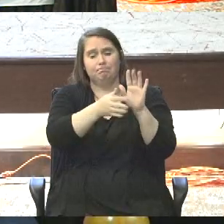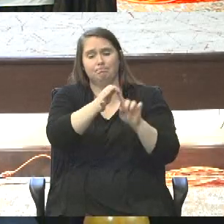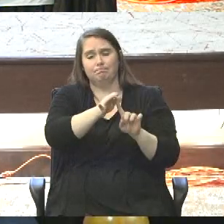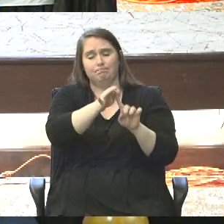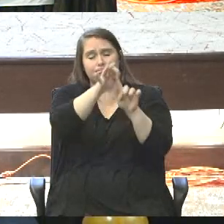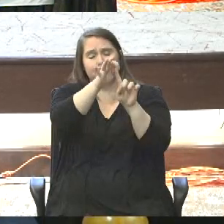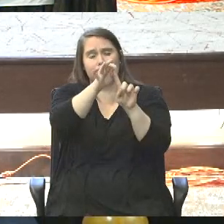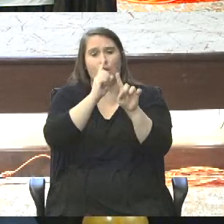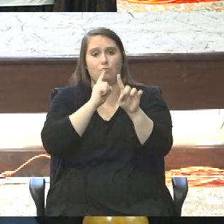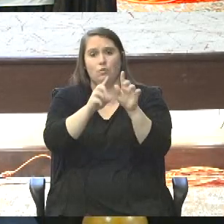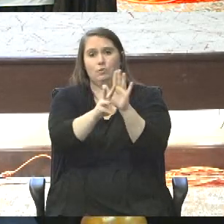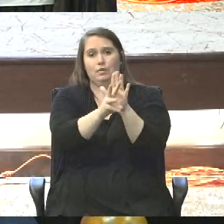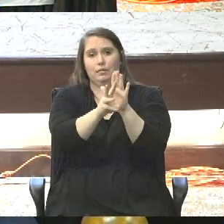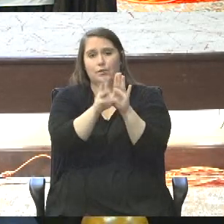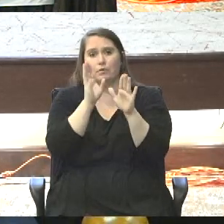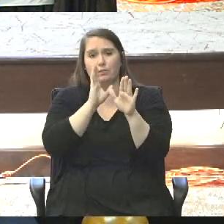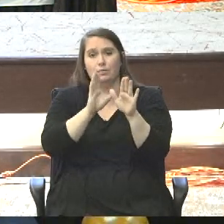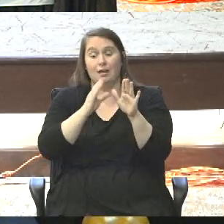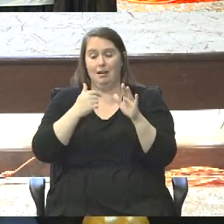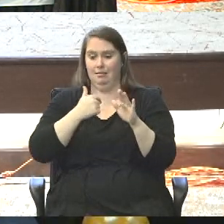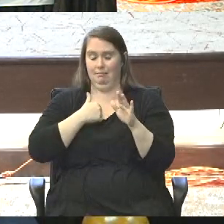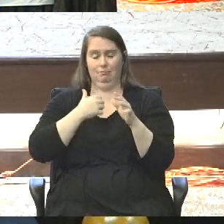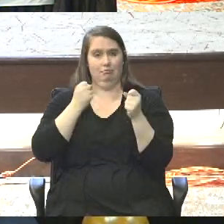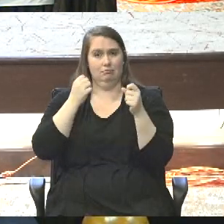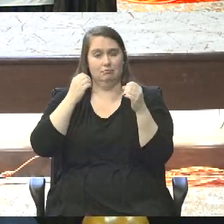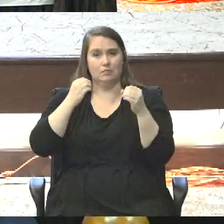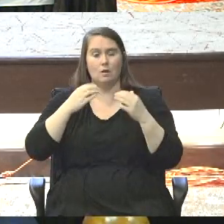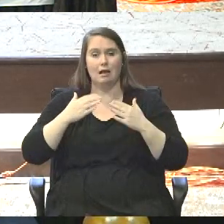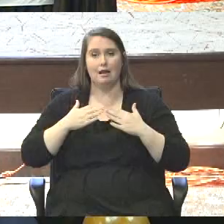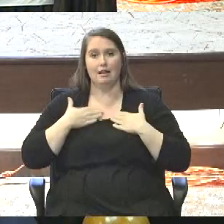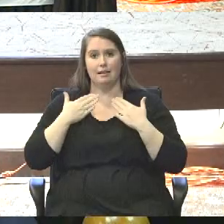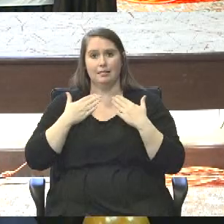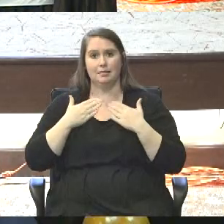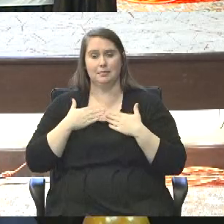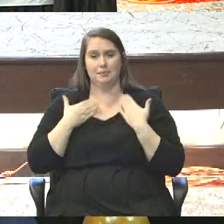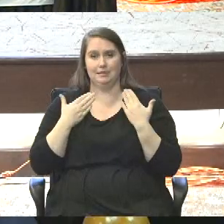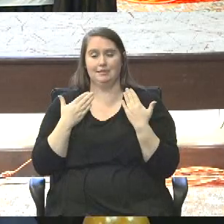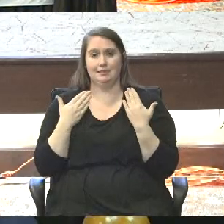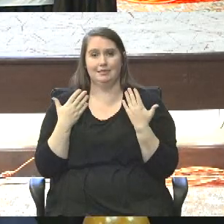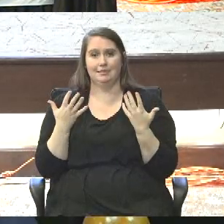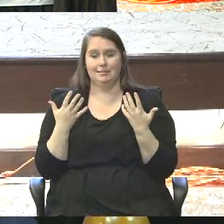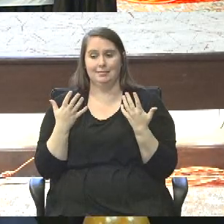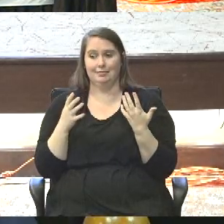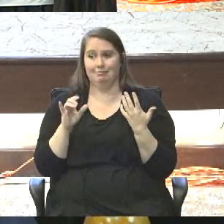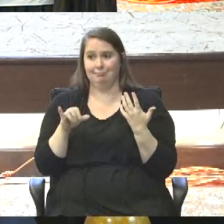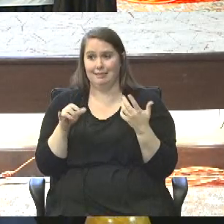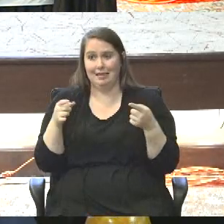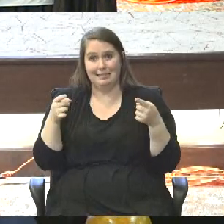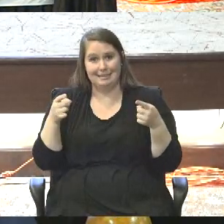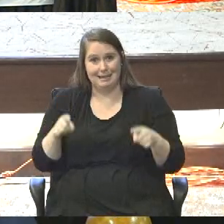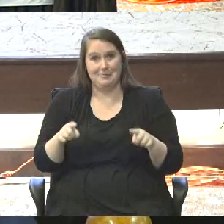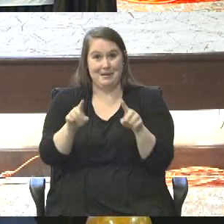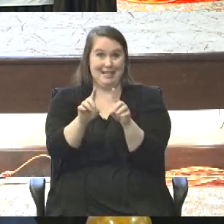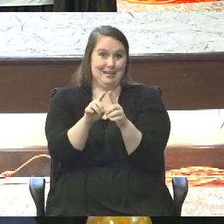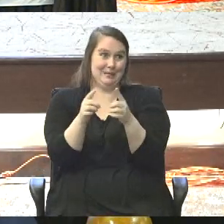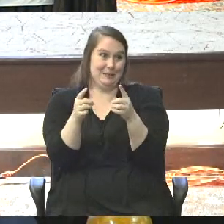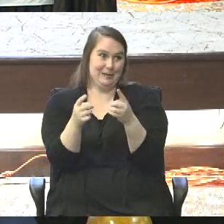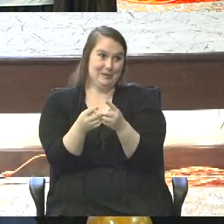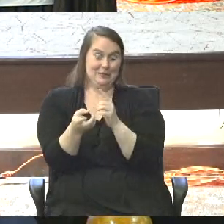Waco. And I am so happy that it's happening in District 2,